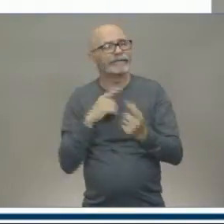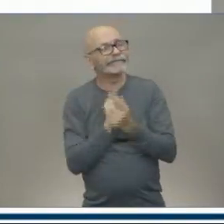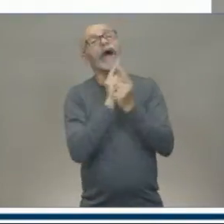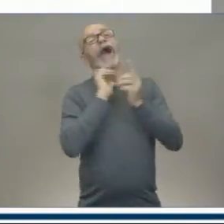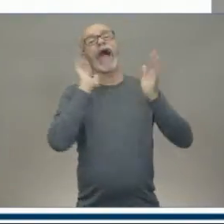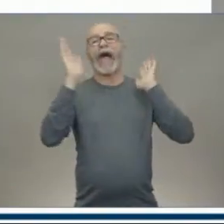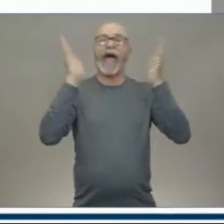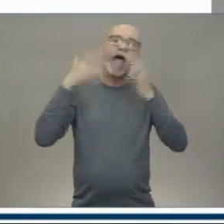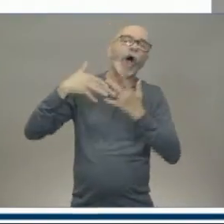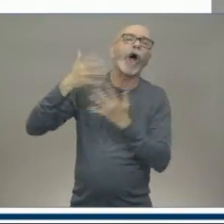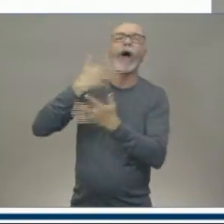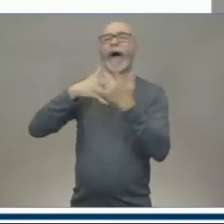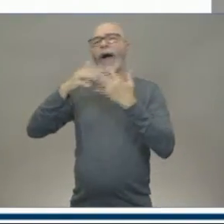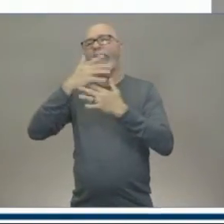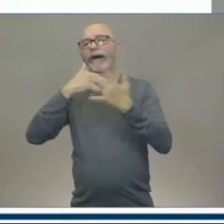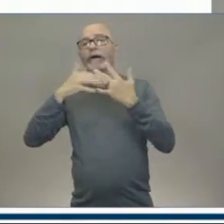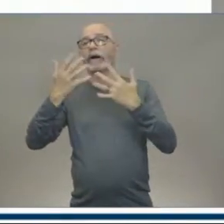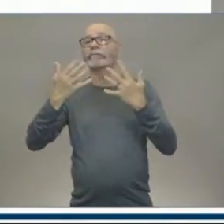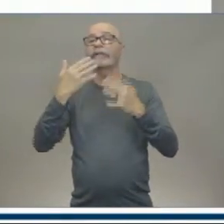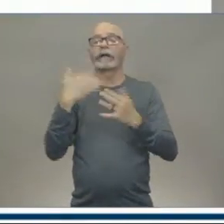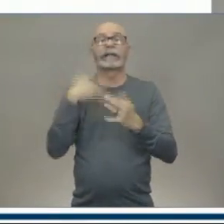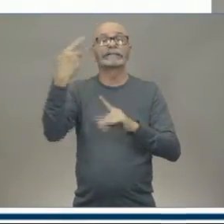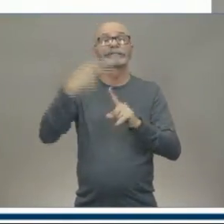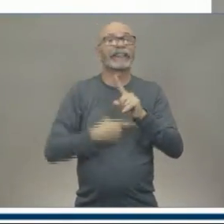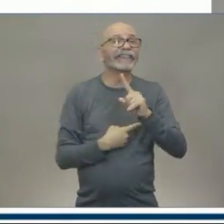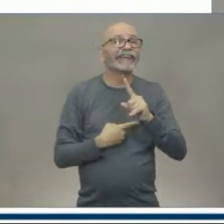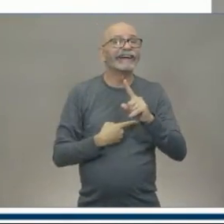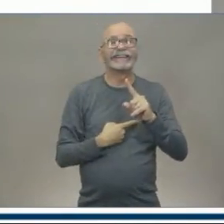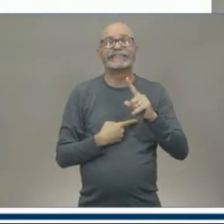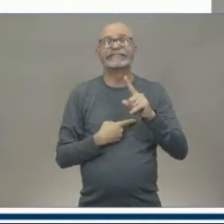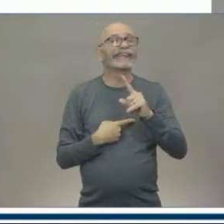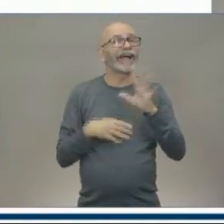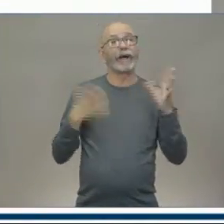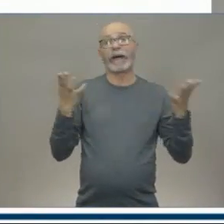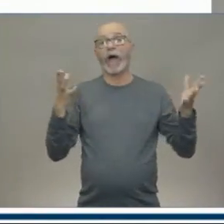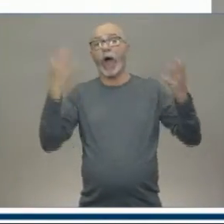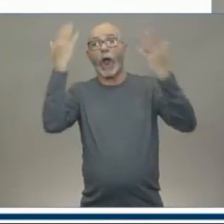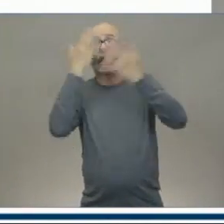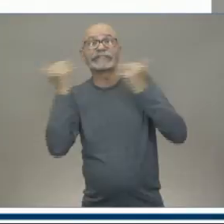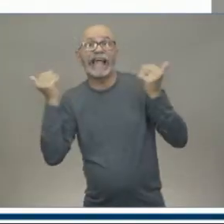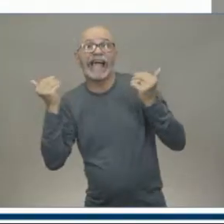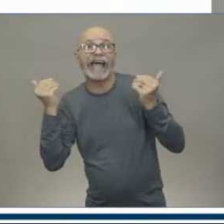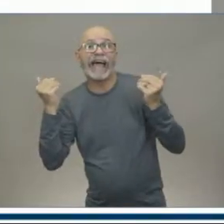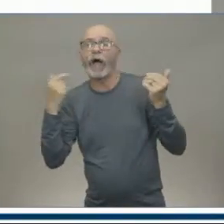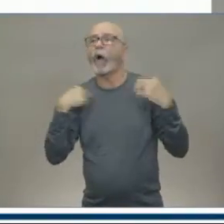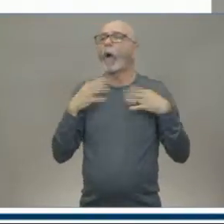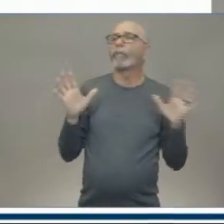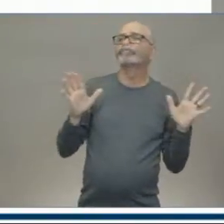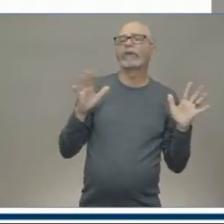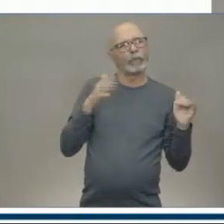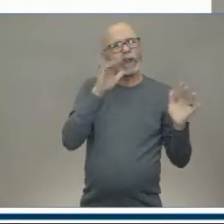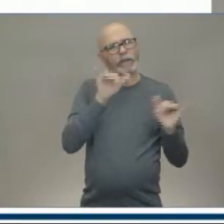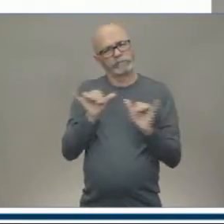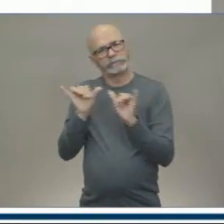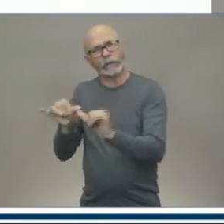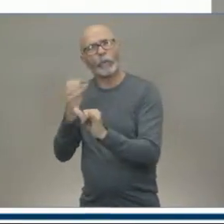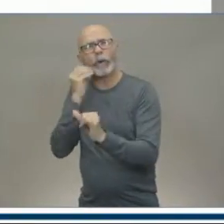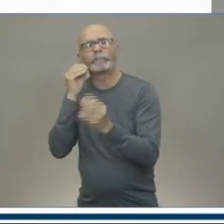different, holiday season. Stay close to home. Enjoy family and friends in small numbers, close to